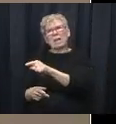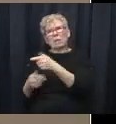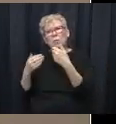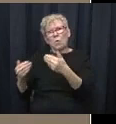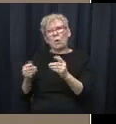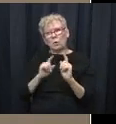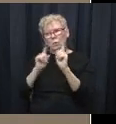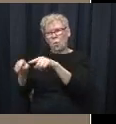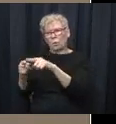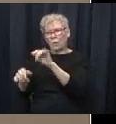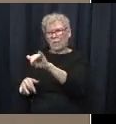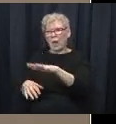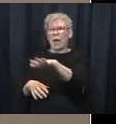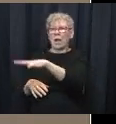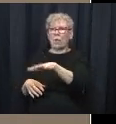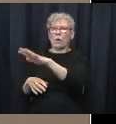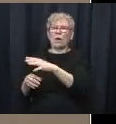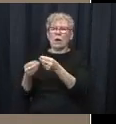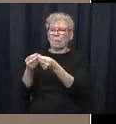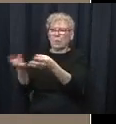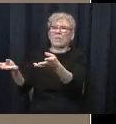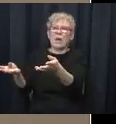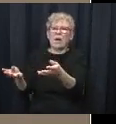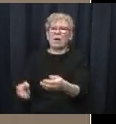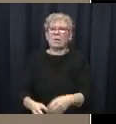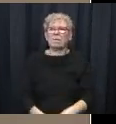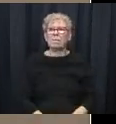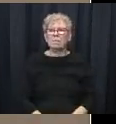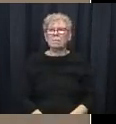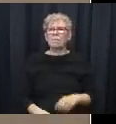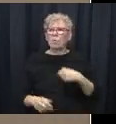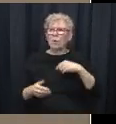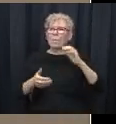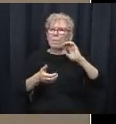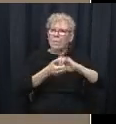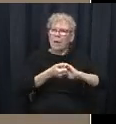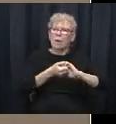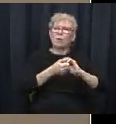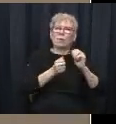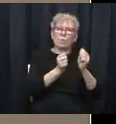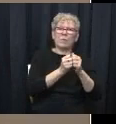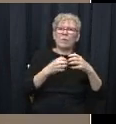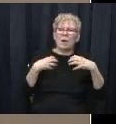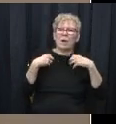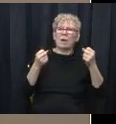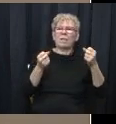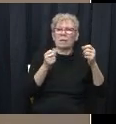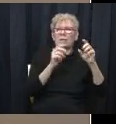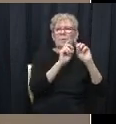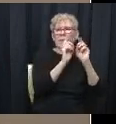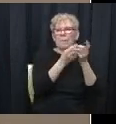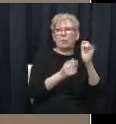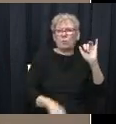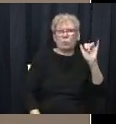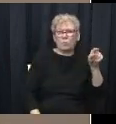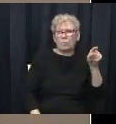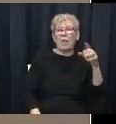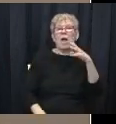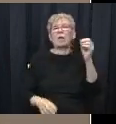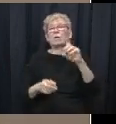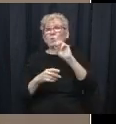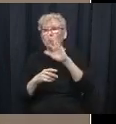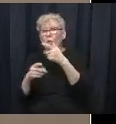local public health agencies who can request additional vaccine from us if they are targeting communities that